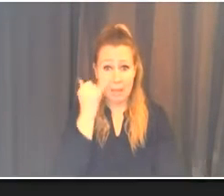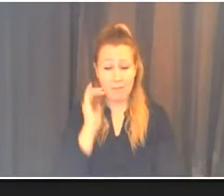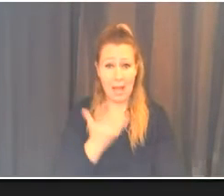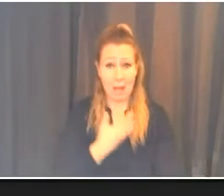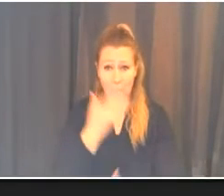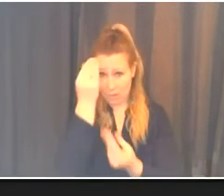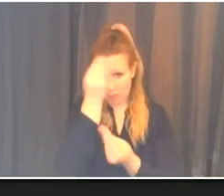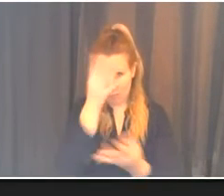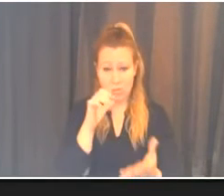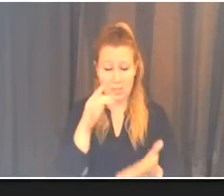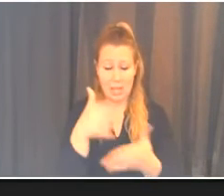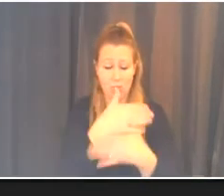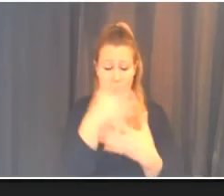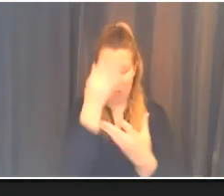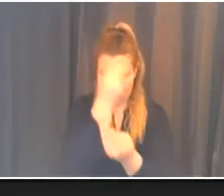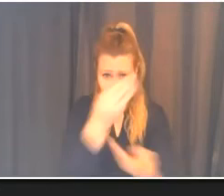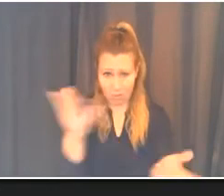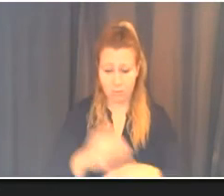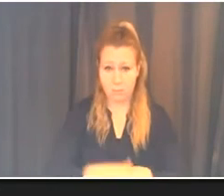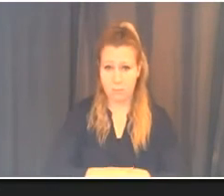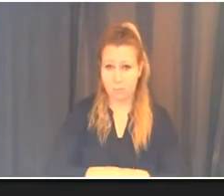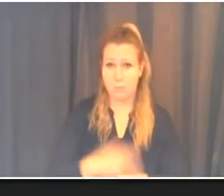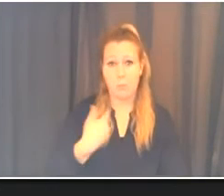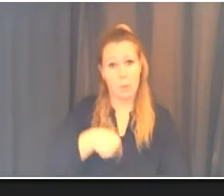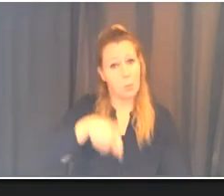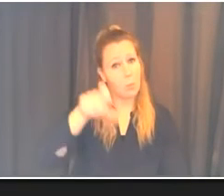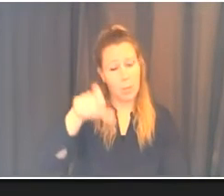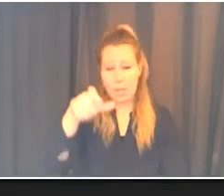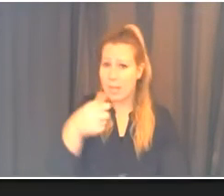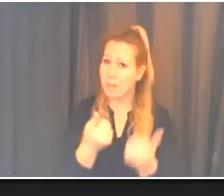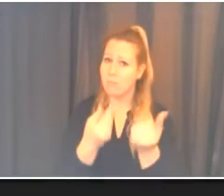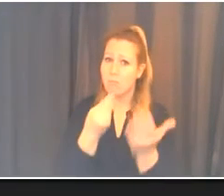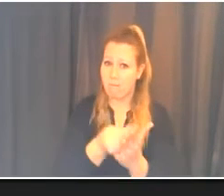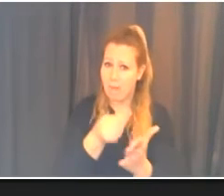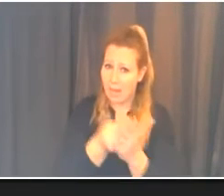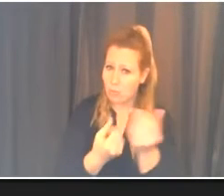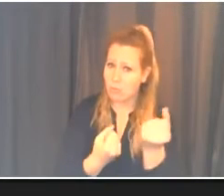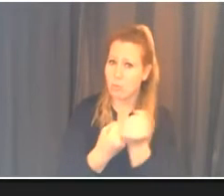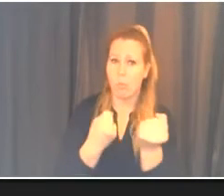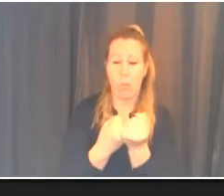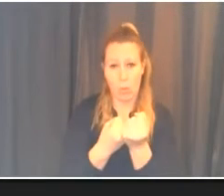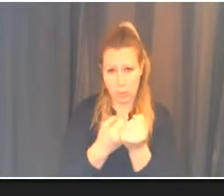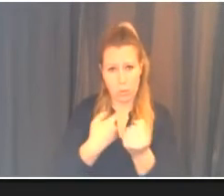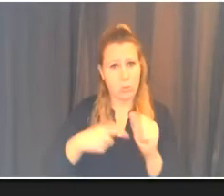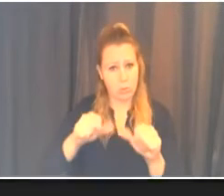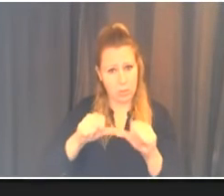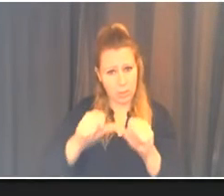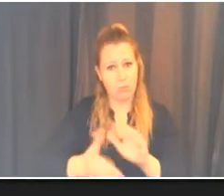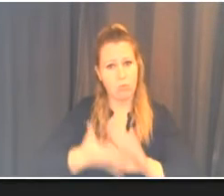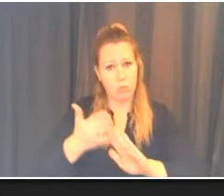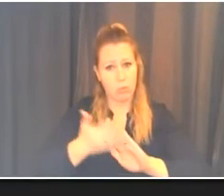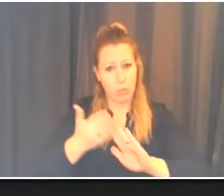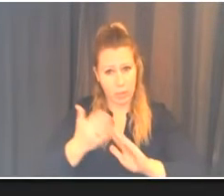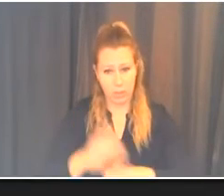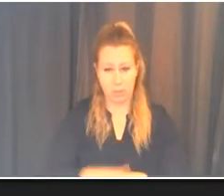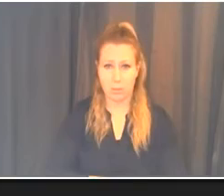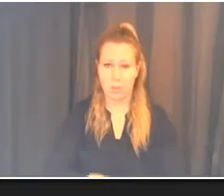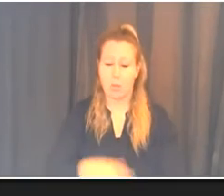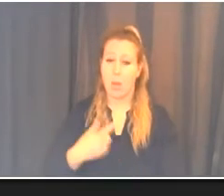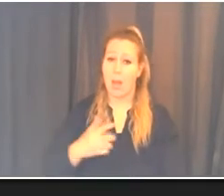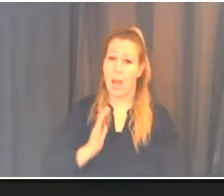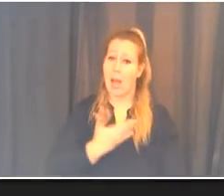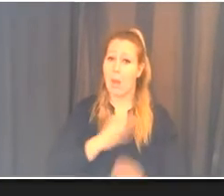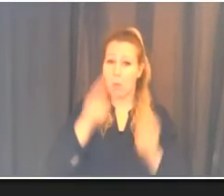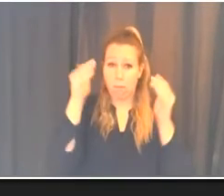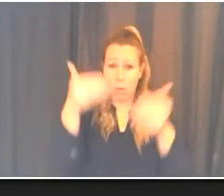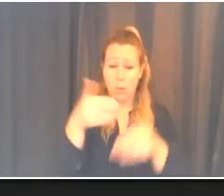city to continue to reach out to all the people trapped in abusive homes thank you for providing me the opportunity to testify and I'm happy to answer any questions